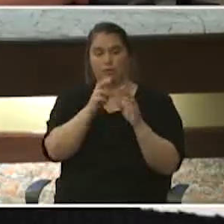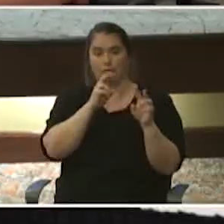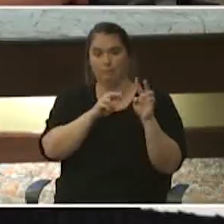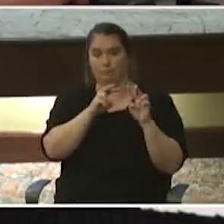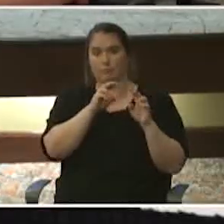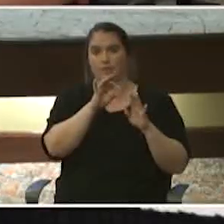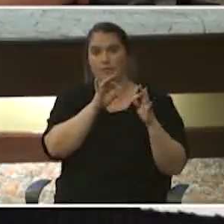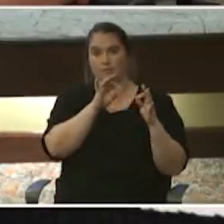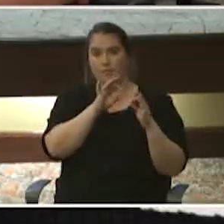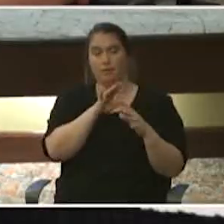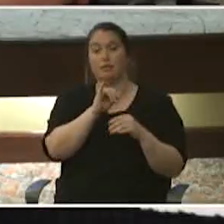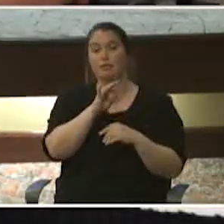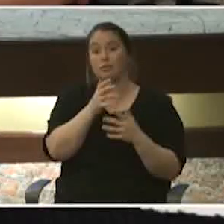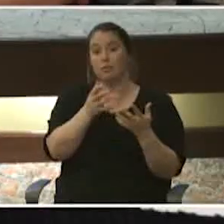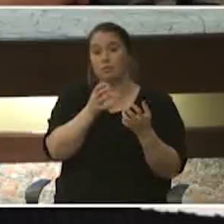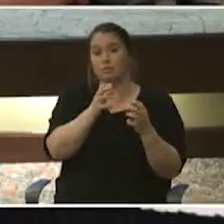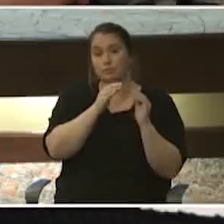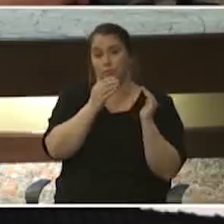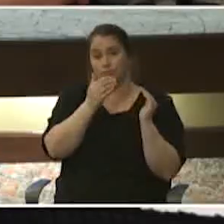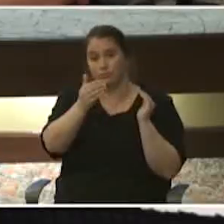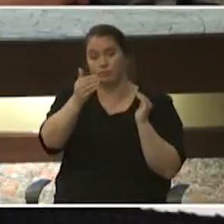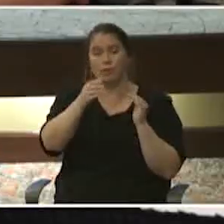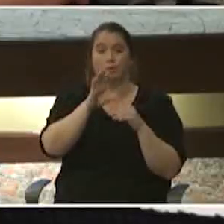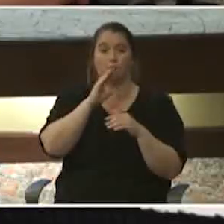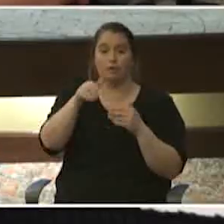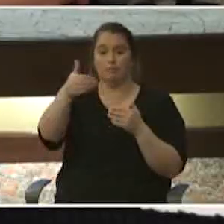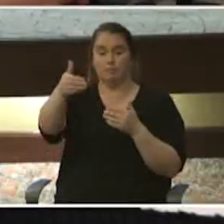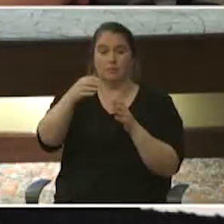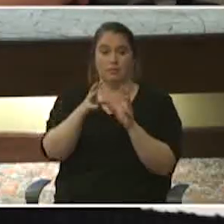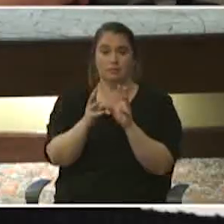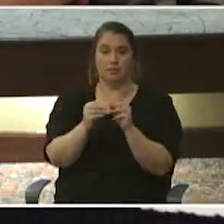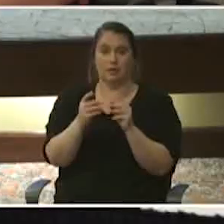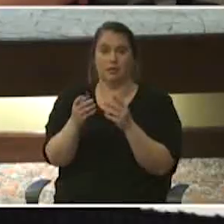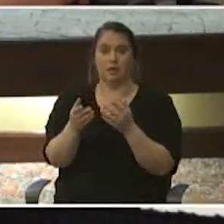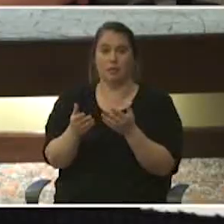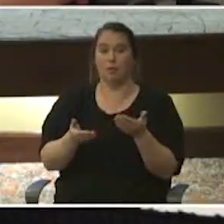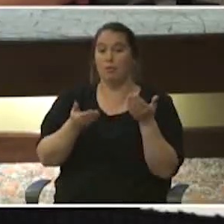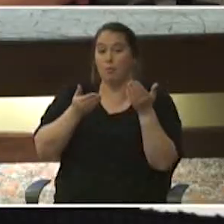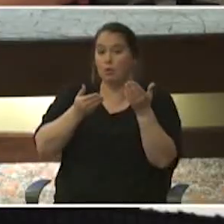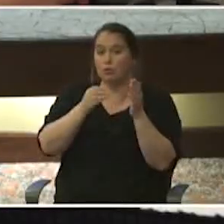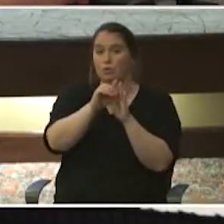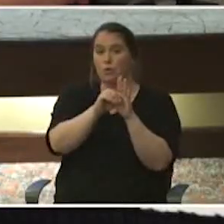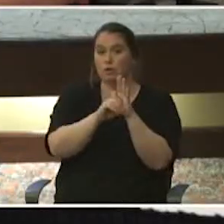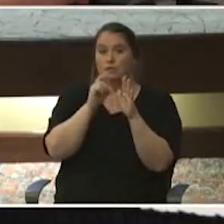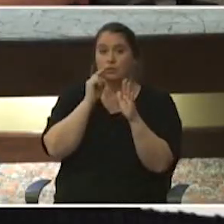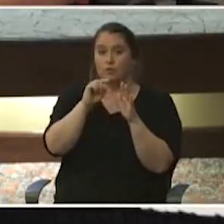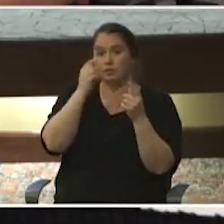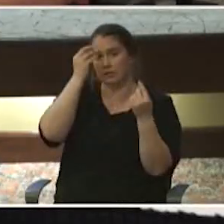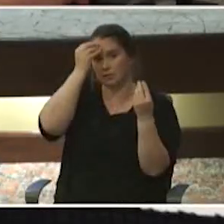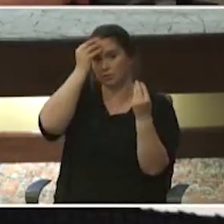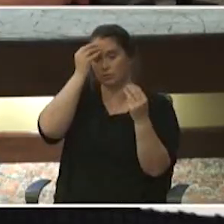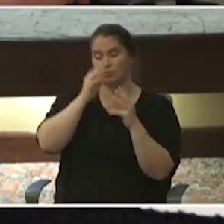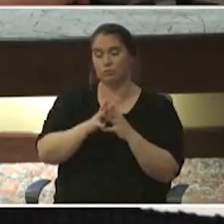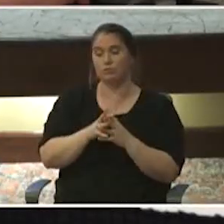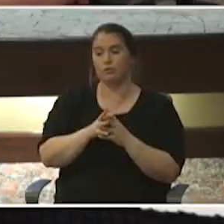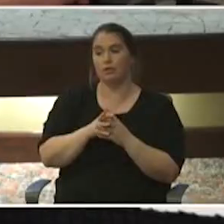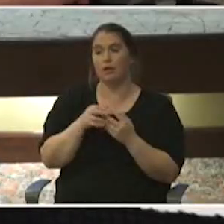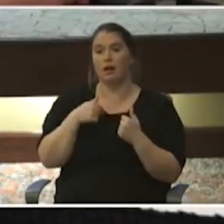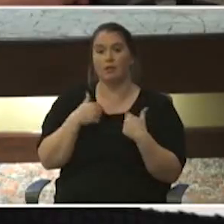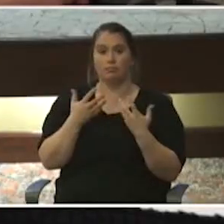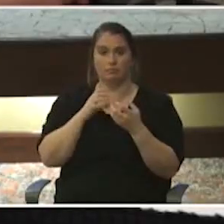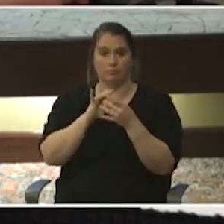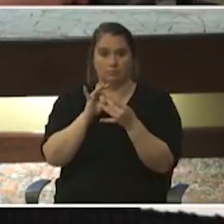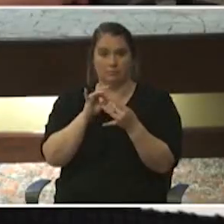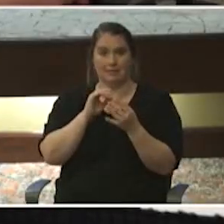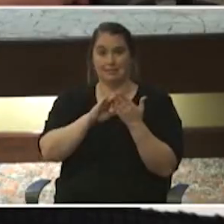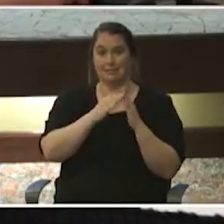us to proceed, we will return at a future meeting with the proposed ordinance for your formal consideration. I do also want to mention that city